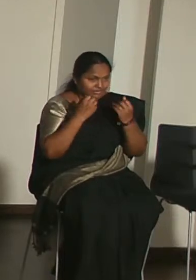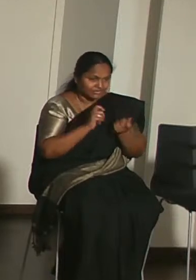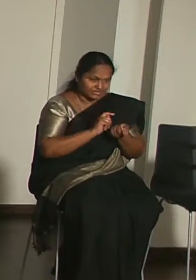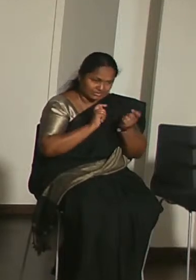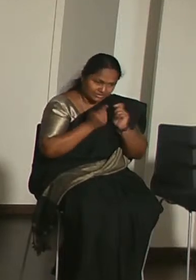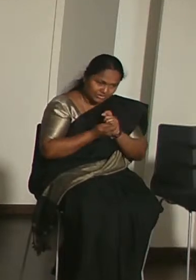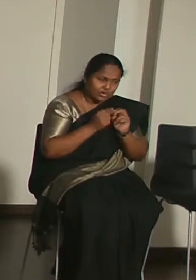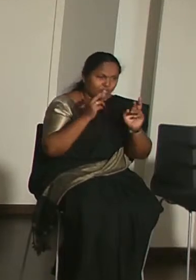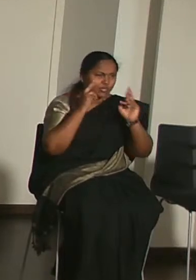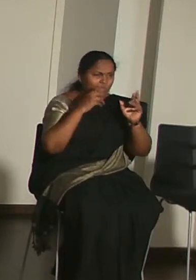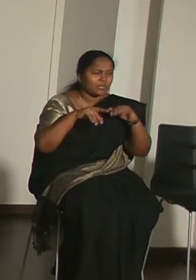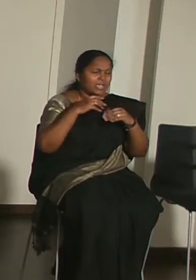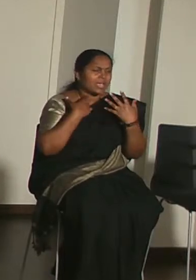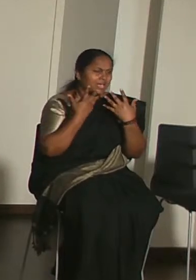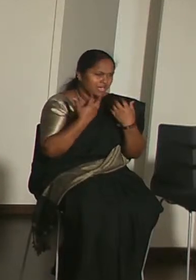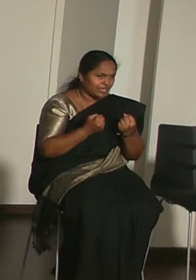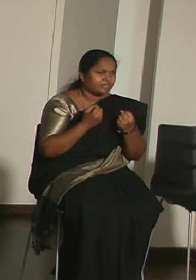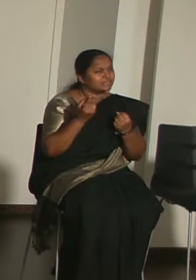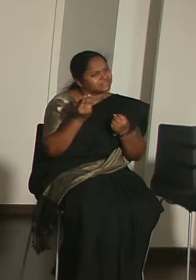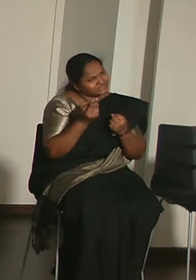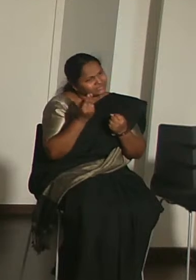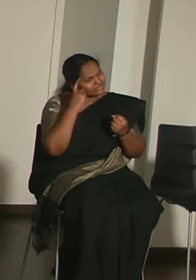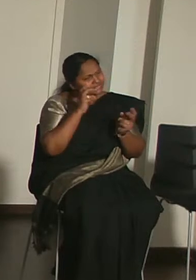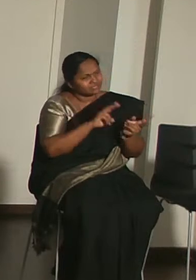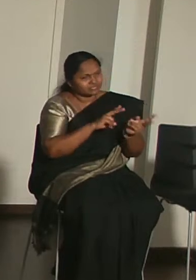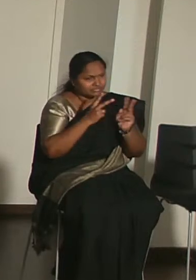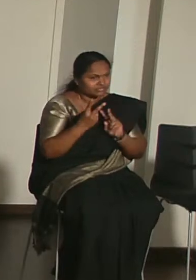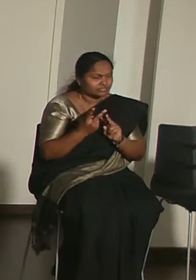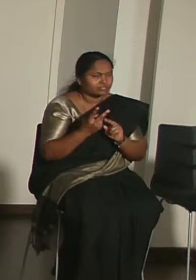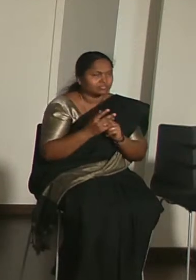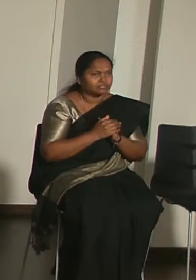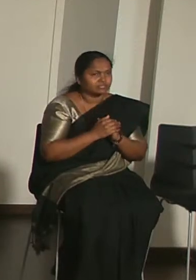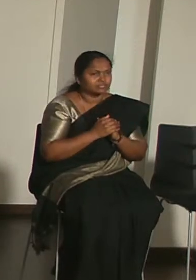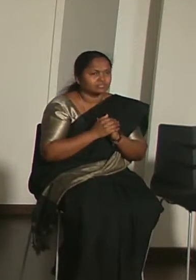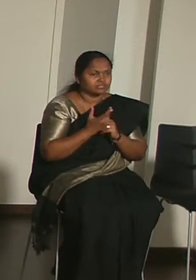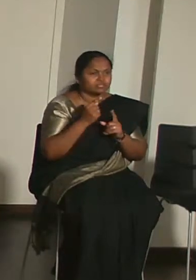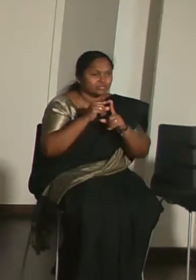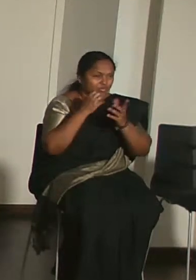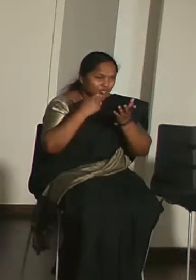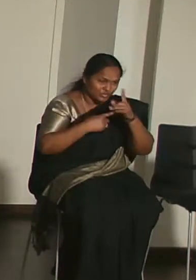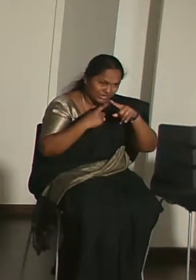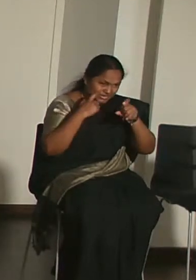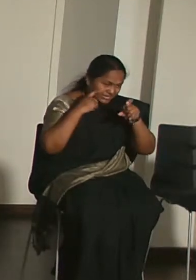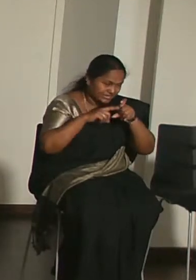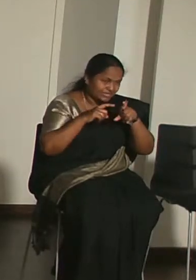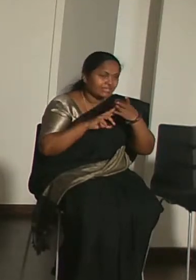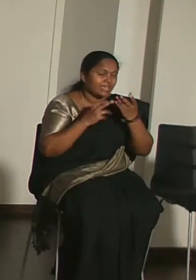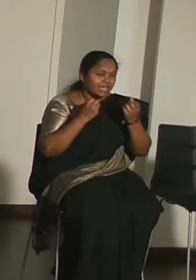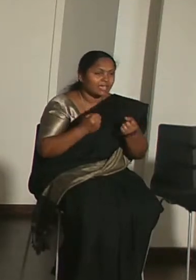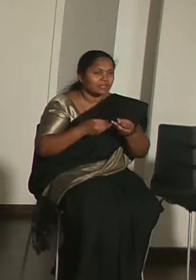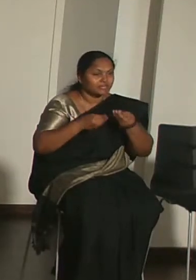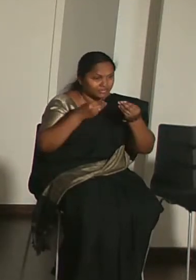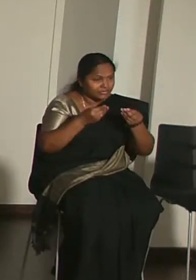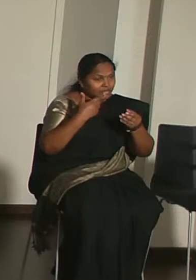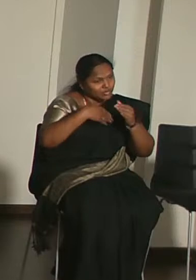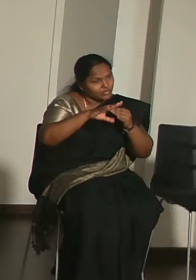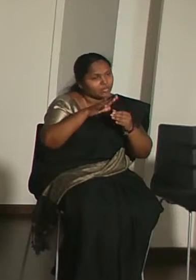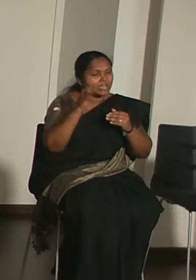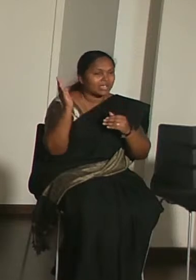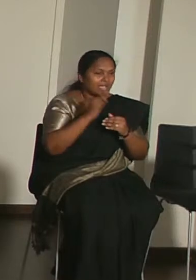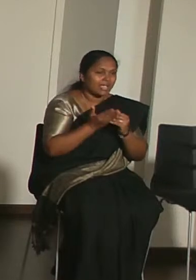would hope to have some kind of a transformative potential for any curatorial work. You go in and you come